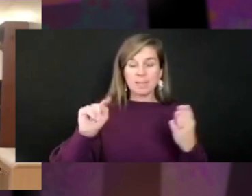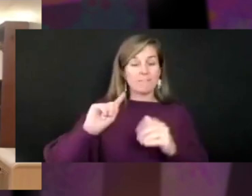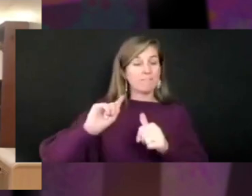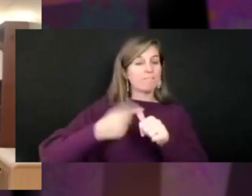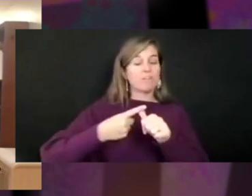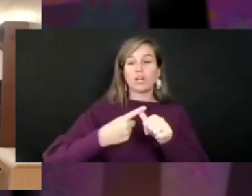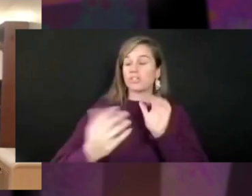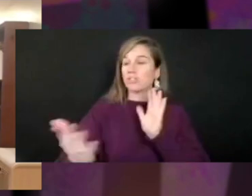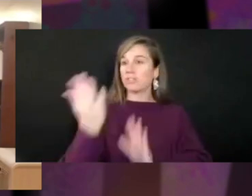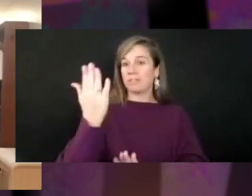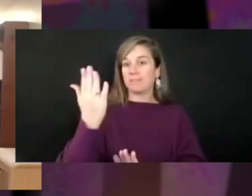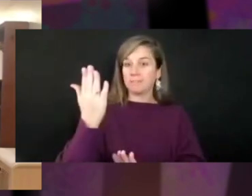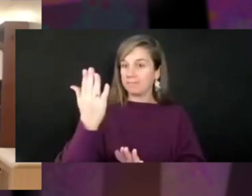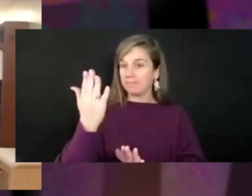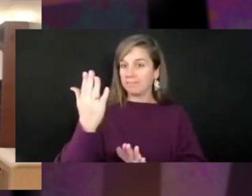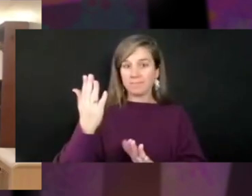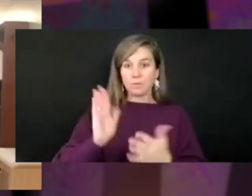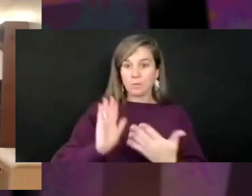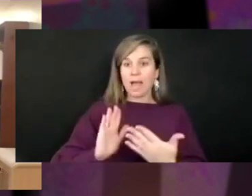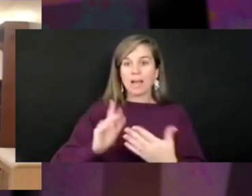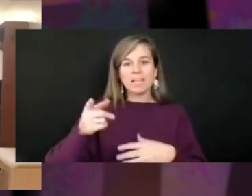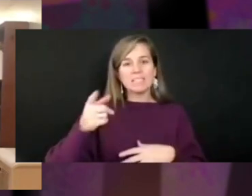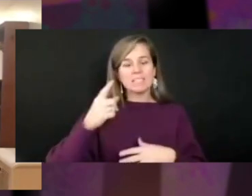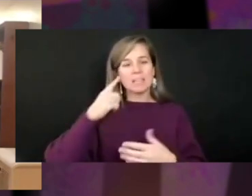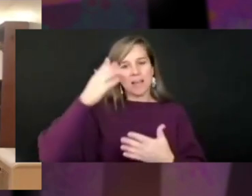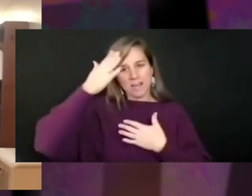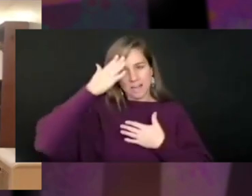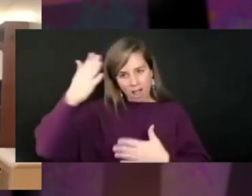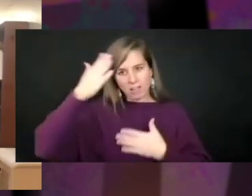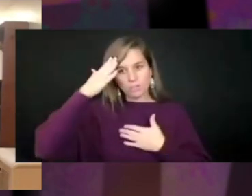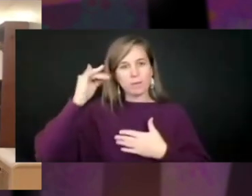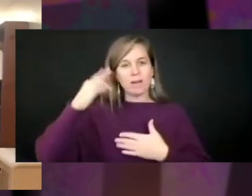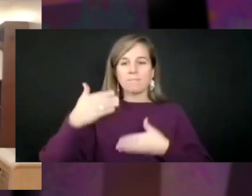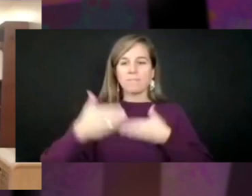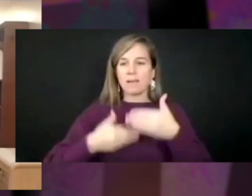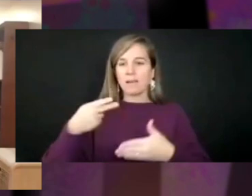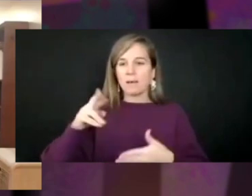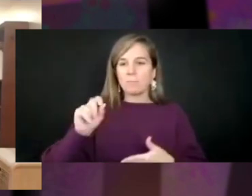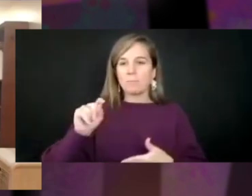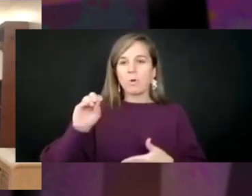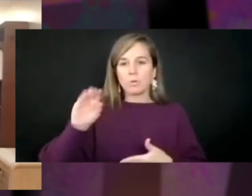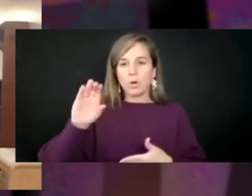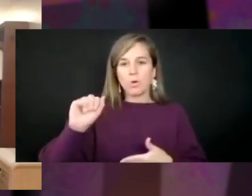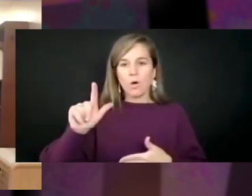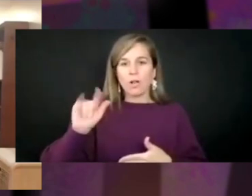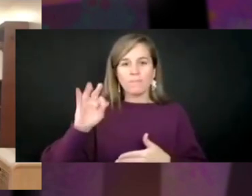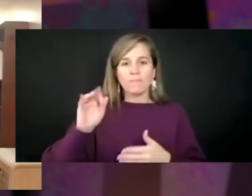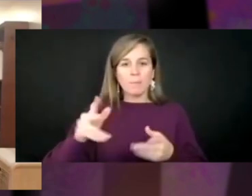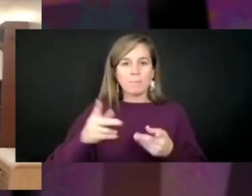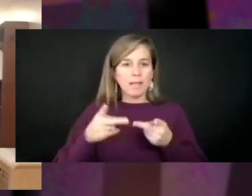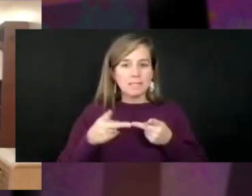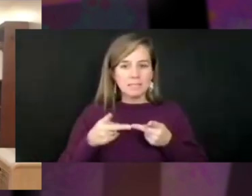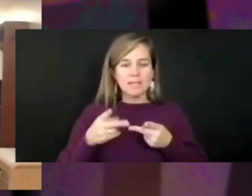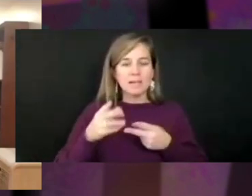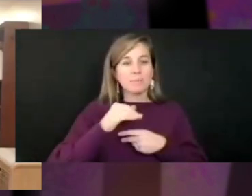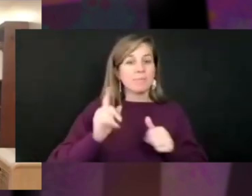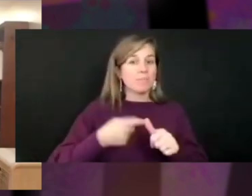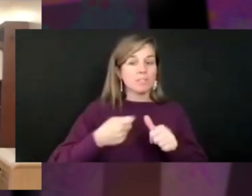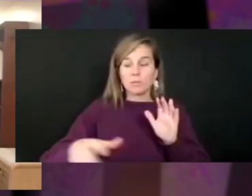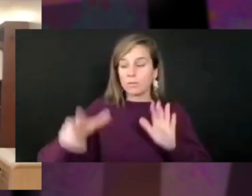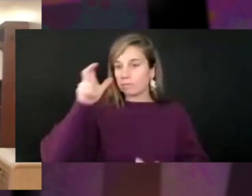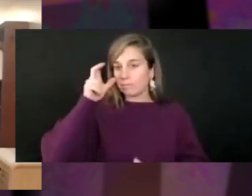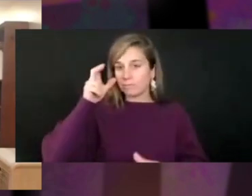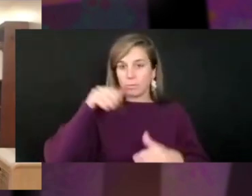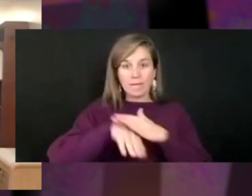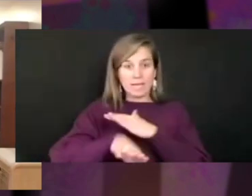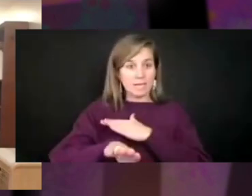encounter, is an acknowledgement of the protocol of that place. And the first thing that you'll hear when you enter into